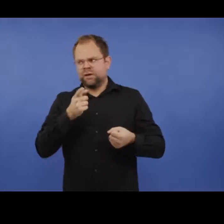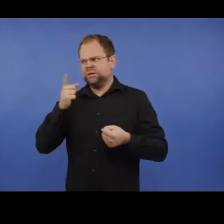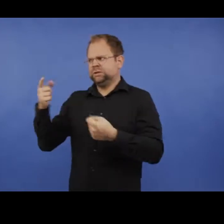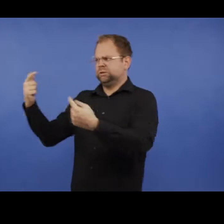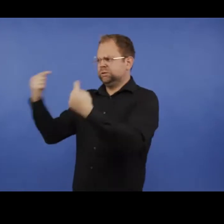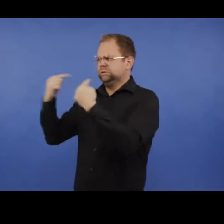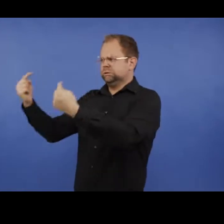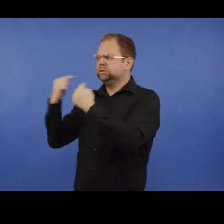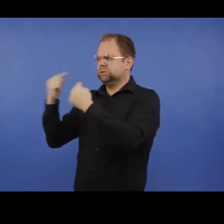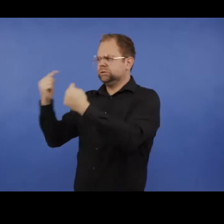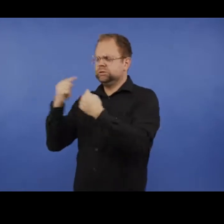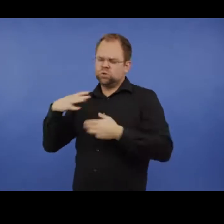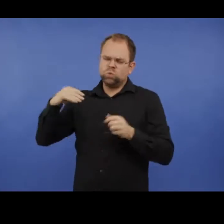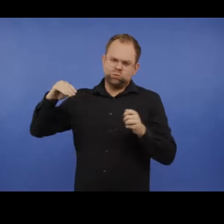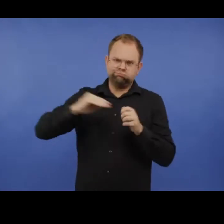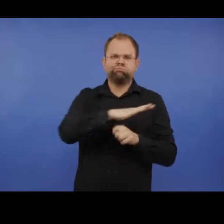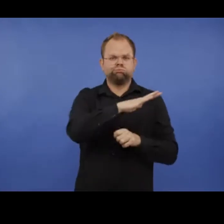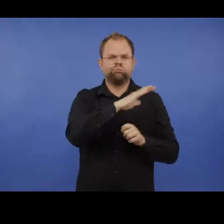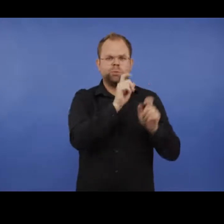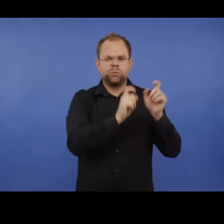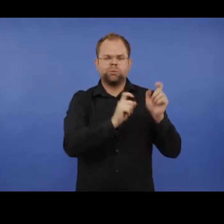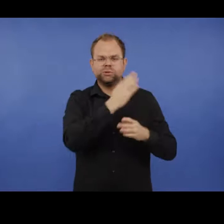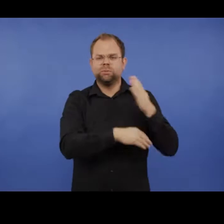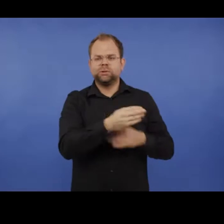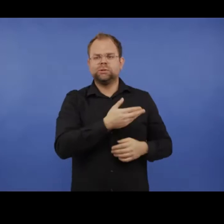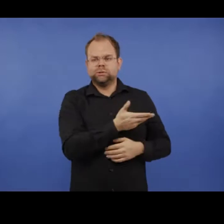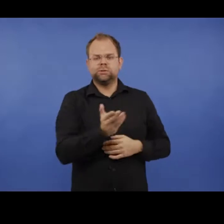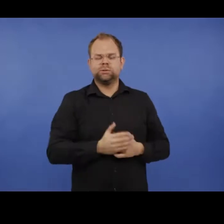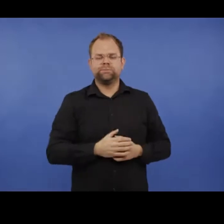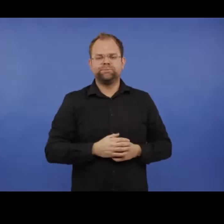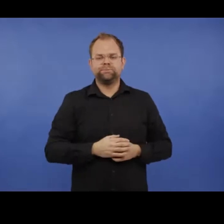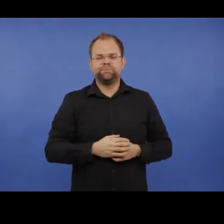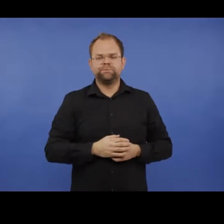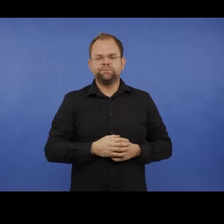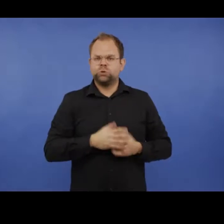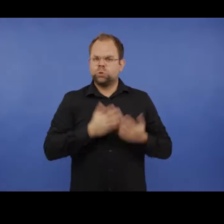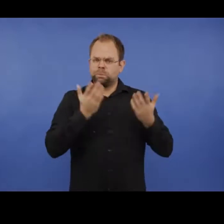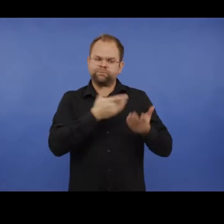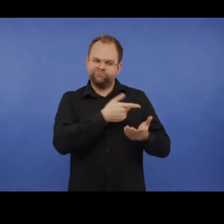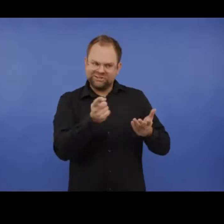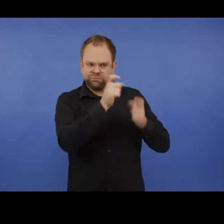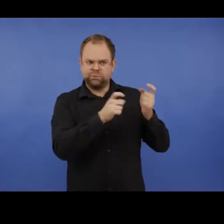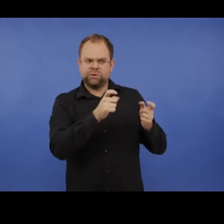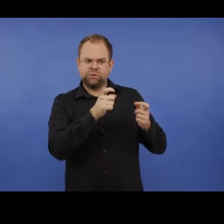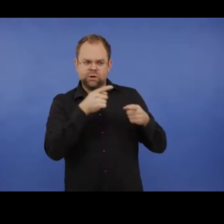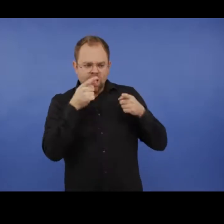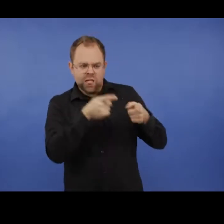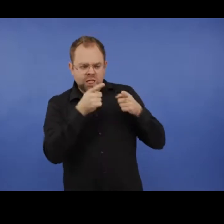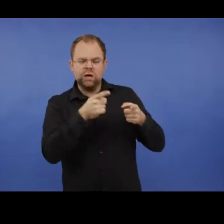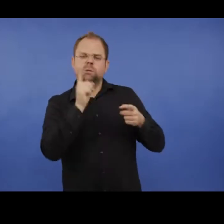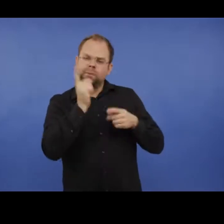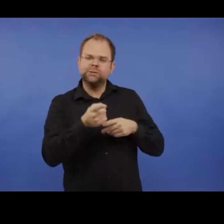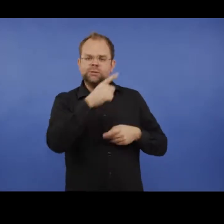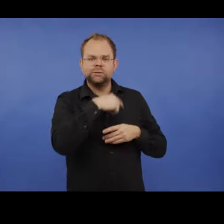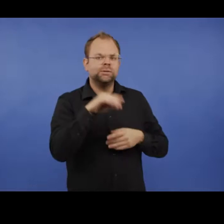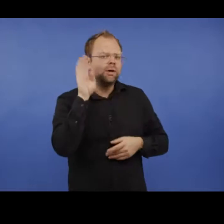so they should be listened to. Also, there should be infrastructure and shelters,